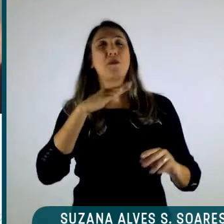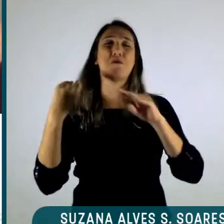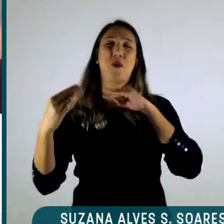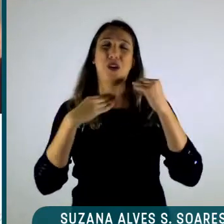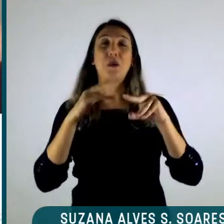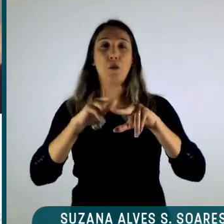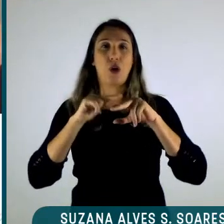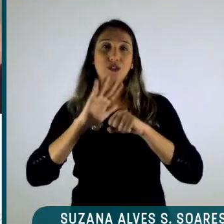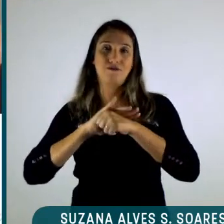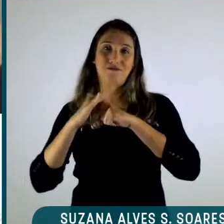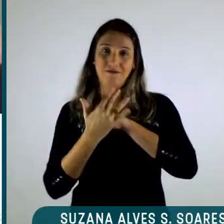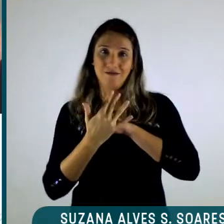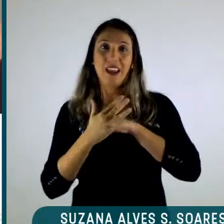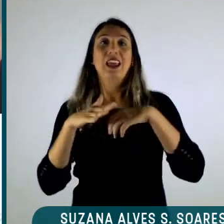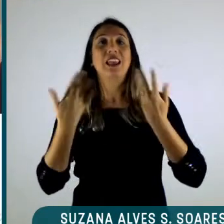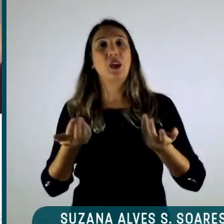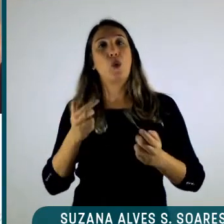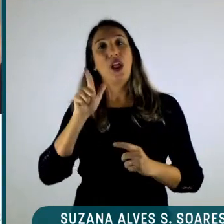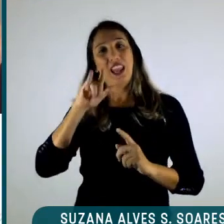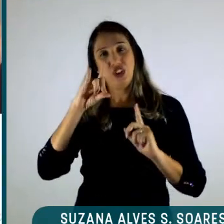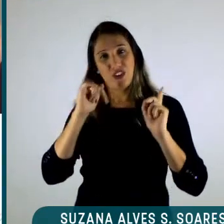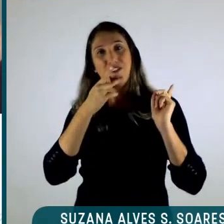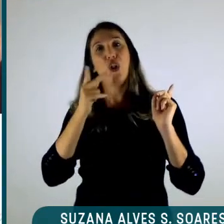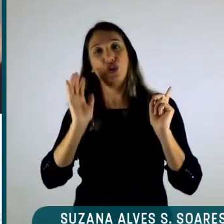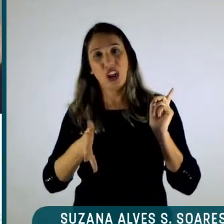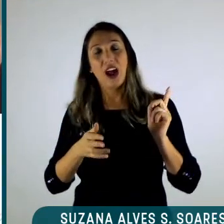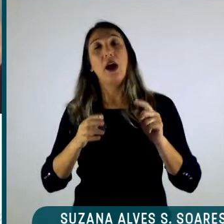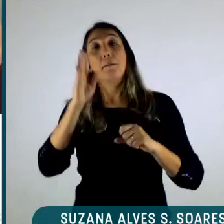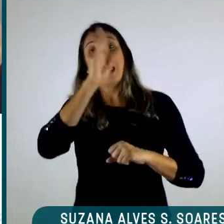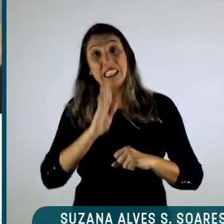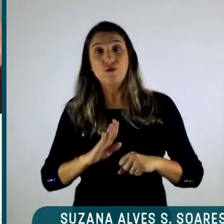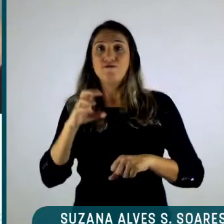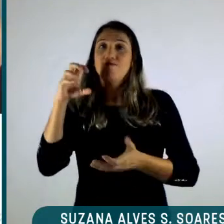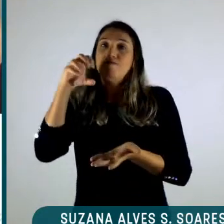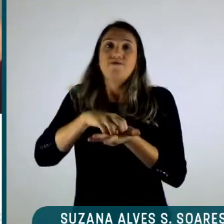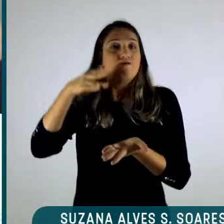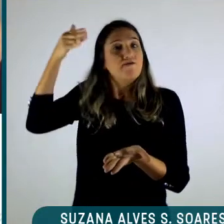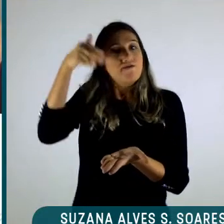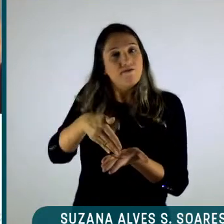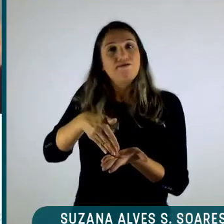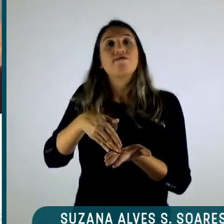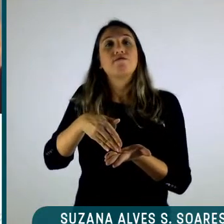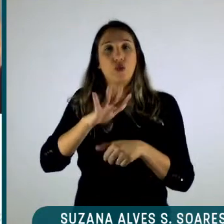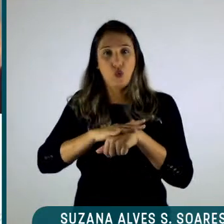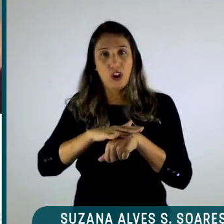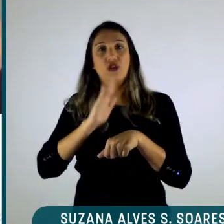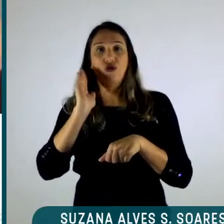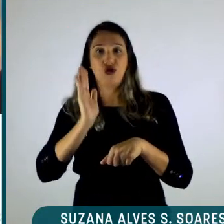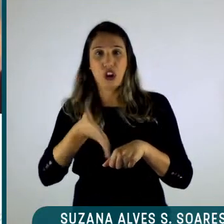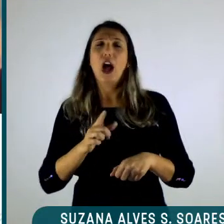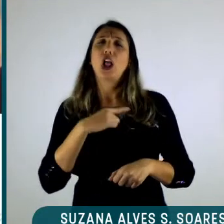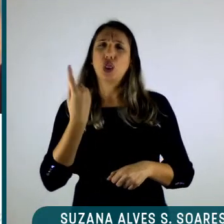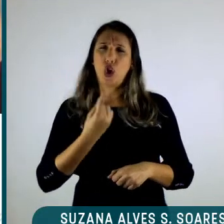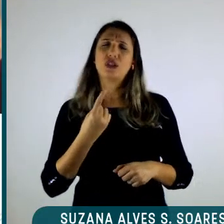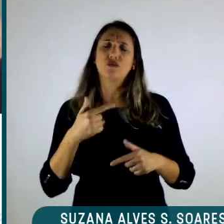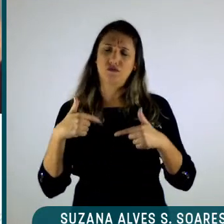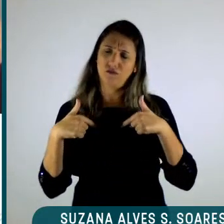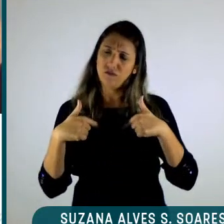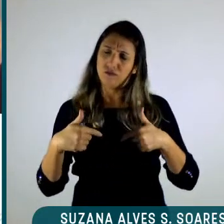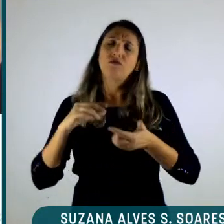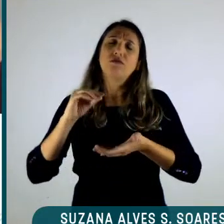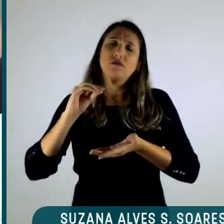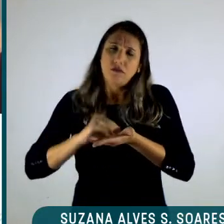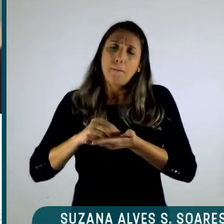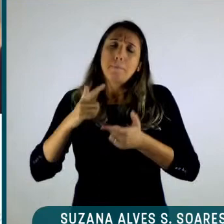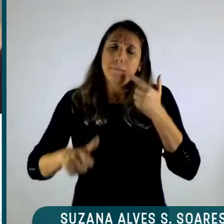infected and over 45,000 deaths because of coronavirus. And Brazil is an epicenter of this epidemic. We still have a